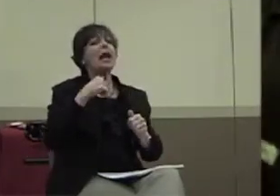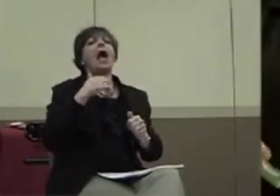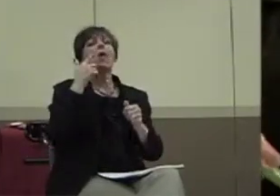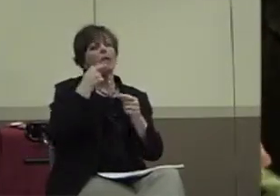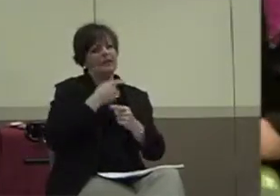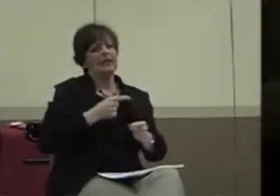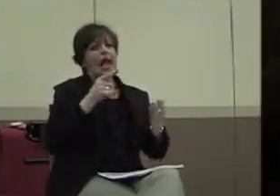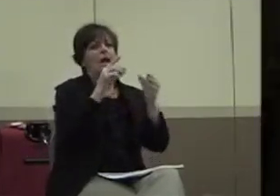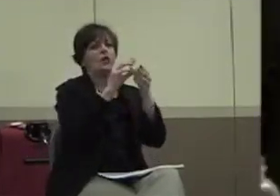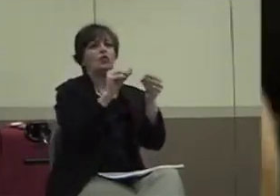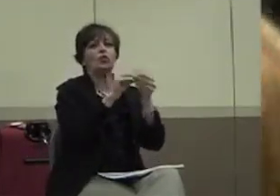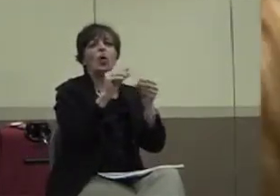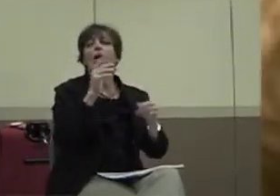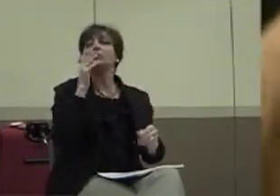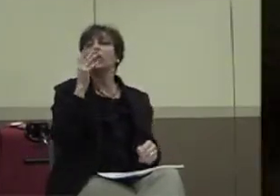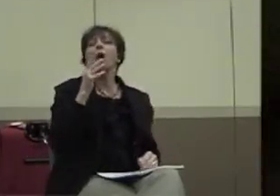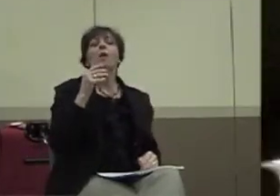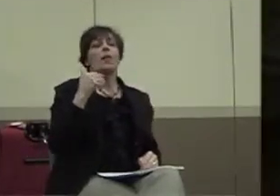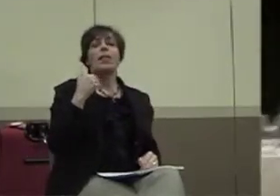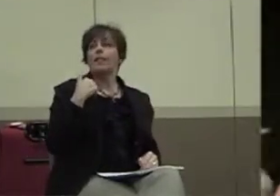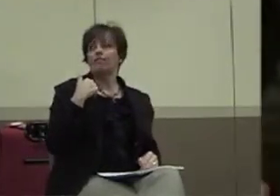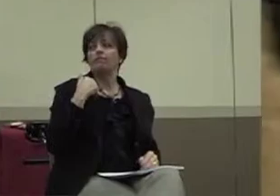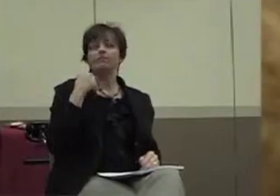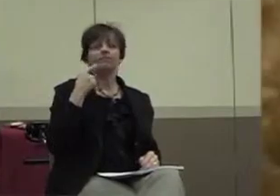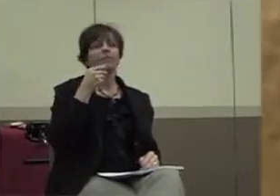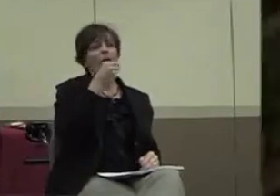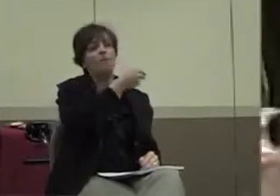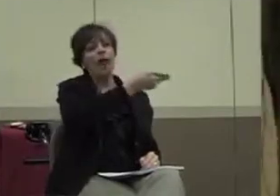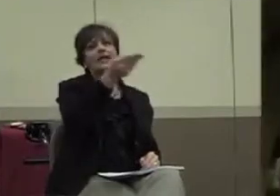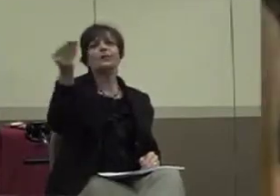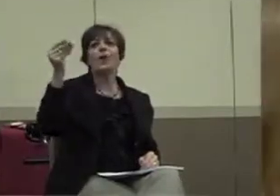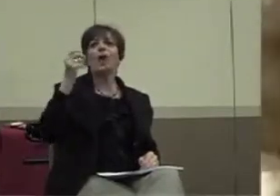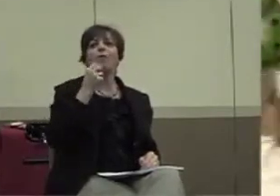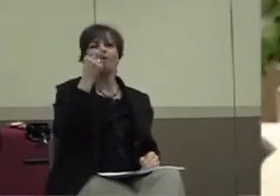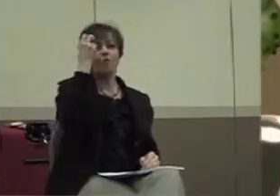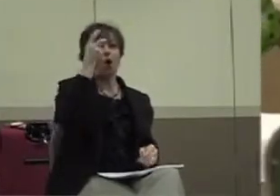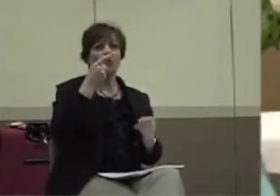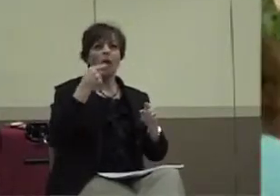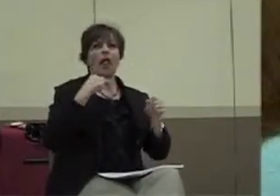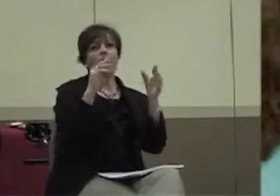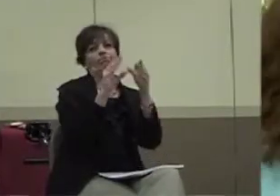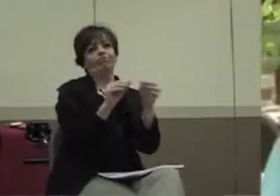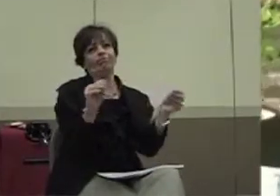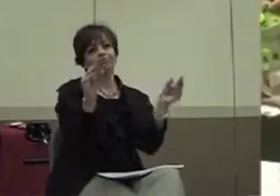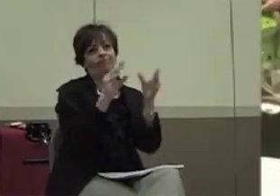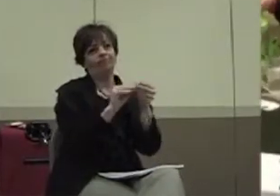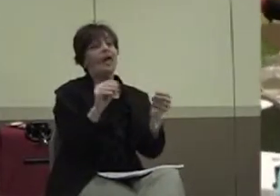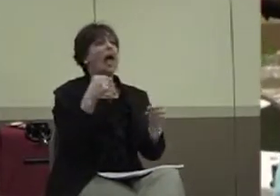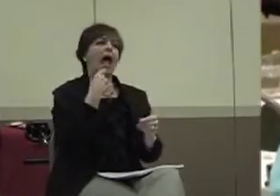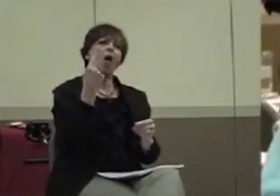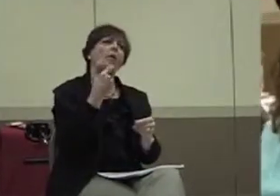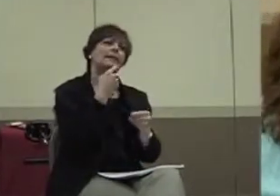about to tell. So I'm going to start passing the frogs around as I tell the frog story. Now,